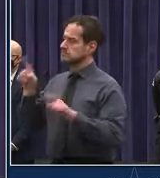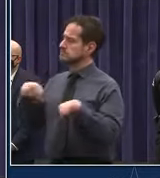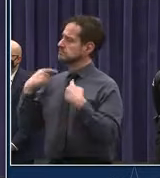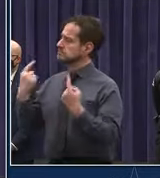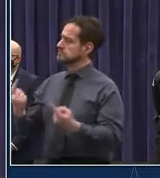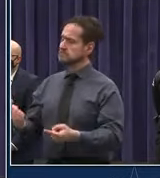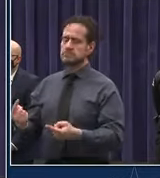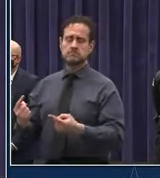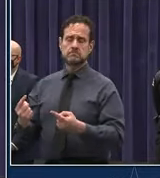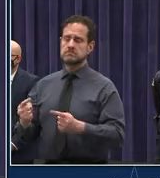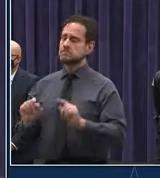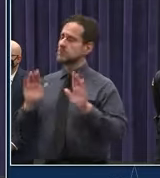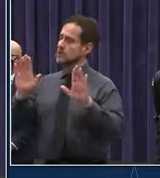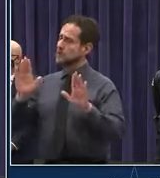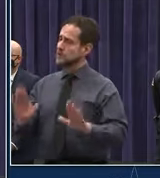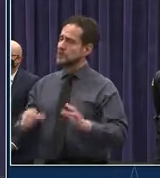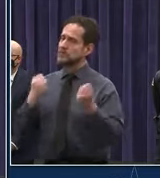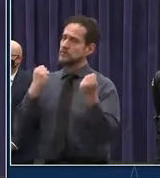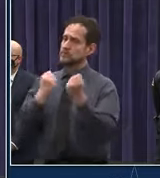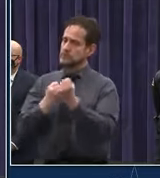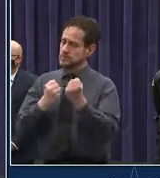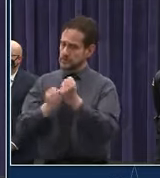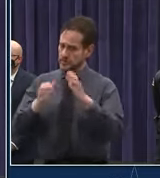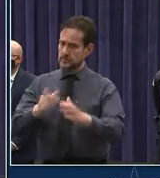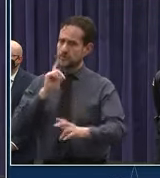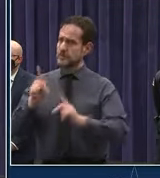thank you, State's Attorney Fox and the team